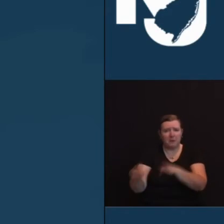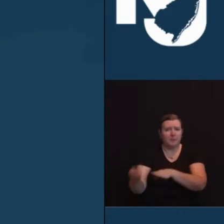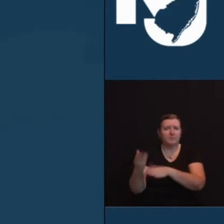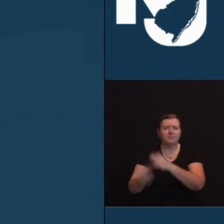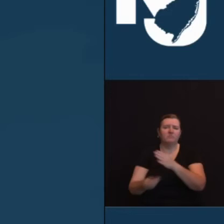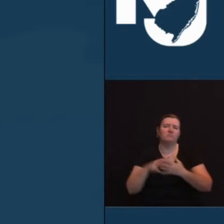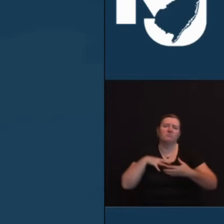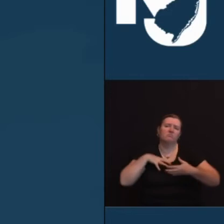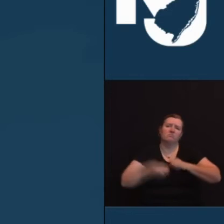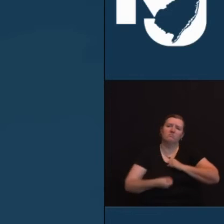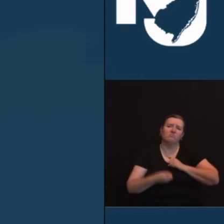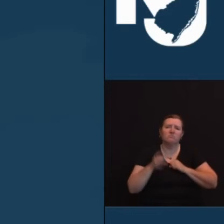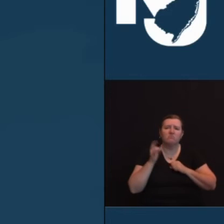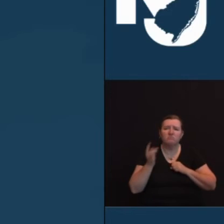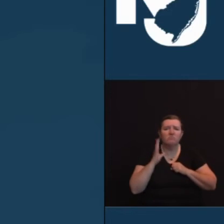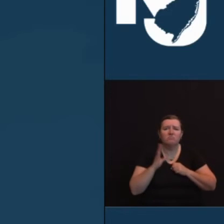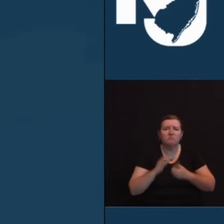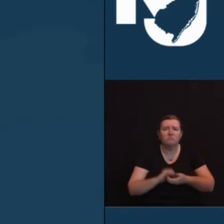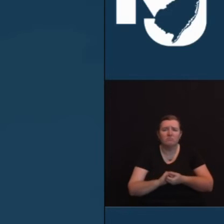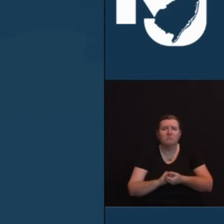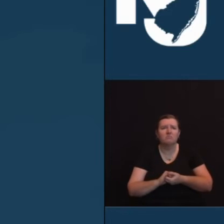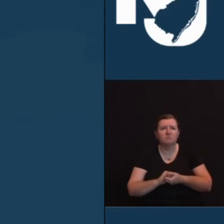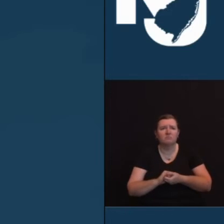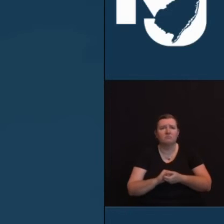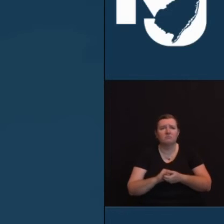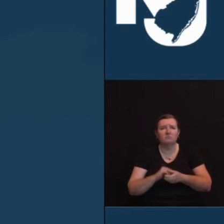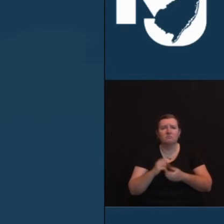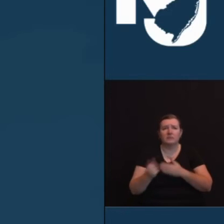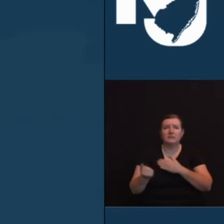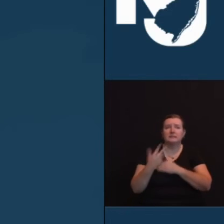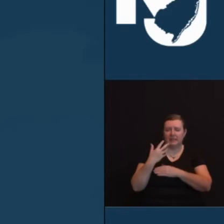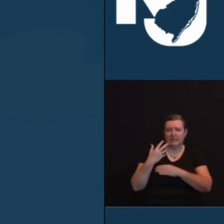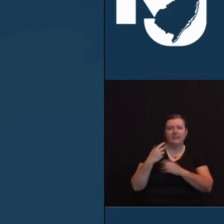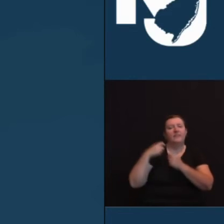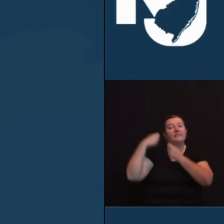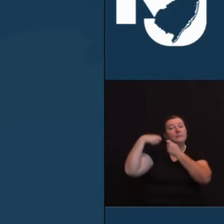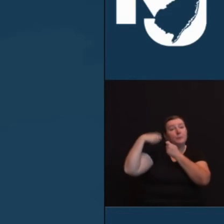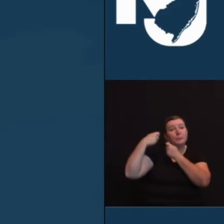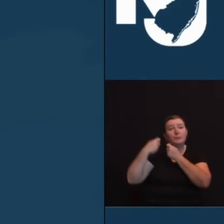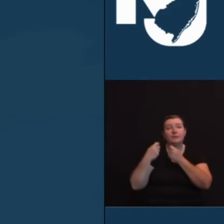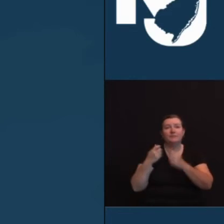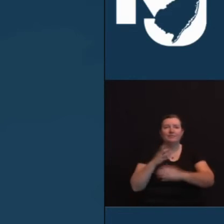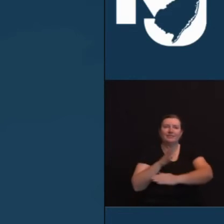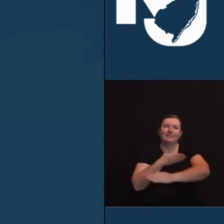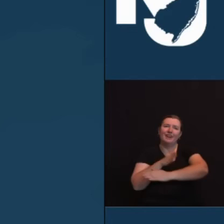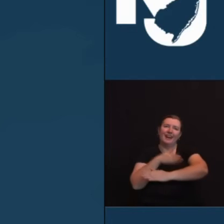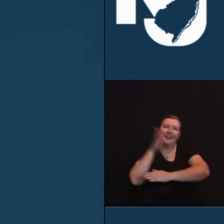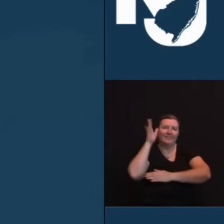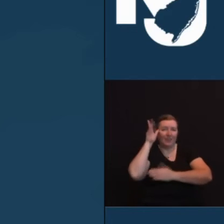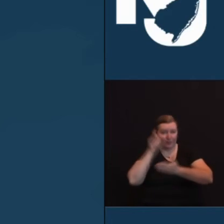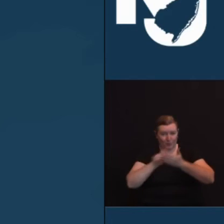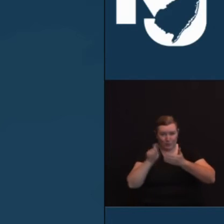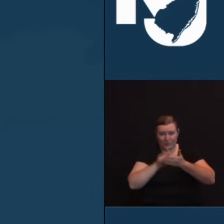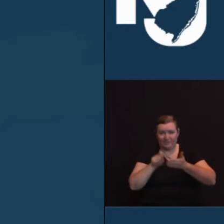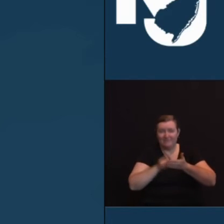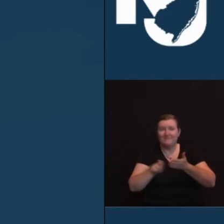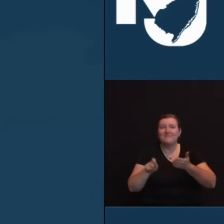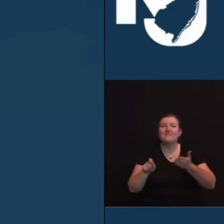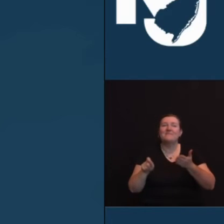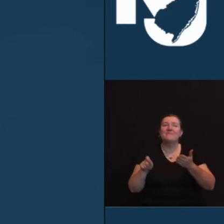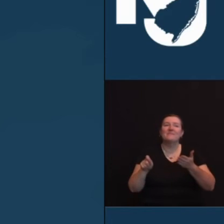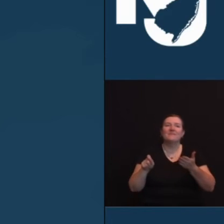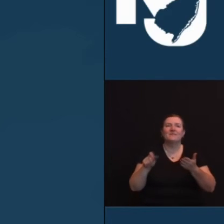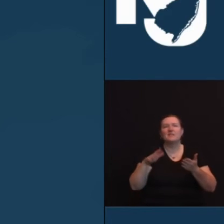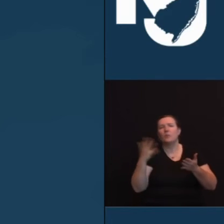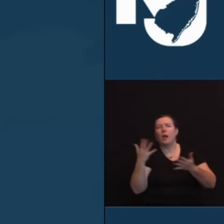a video that his dad, Jude, wrote, and it was sung by someone else. It might have it sounded like Jackson Browne, I'm not sure it was, but it